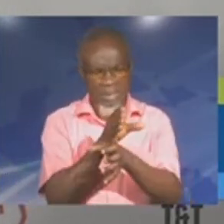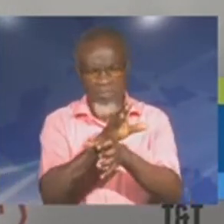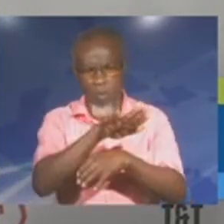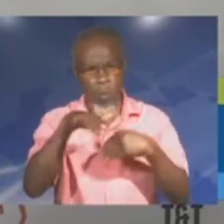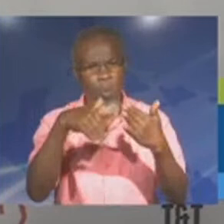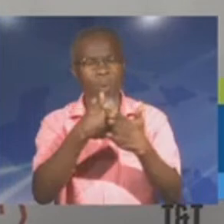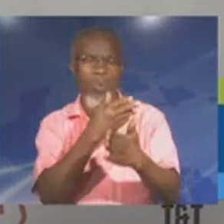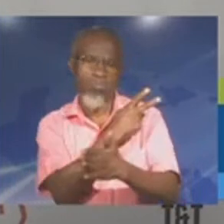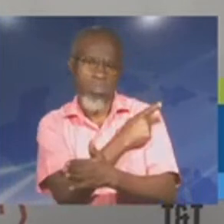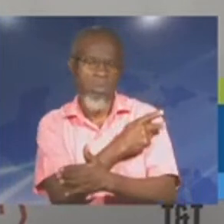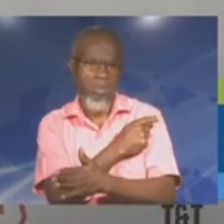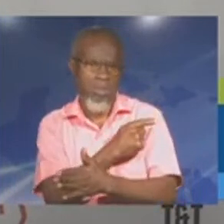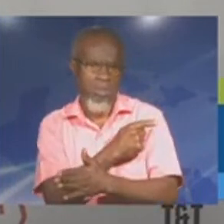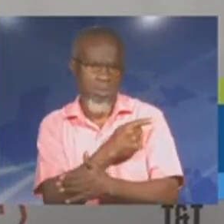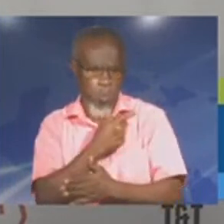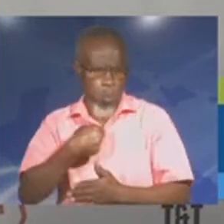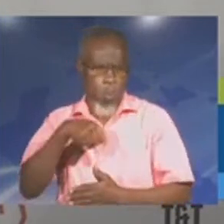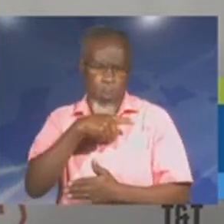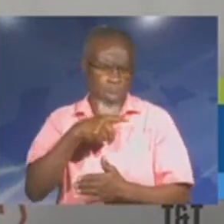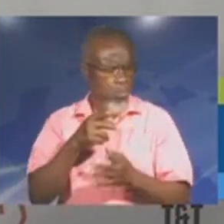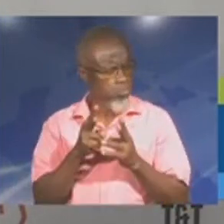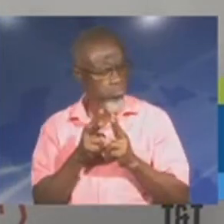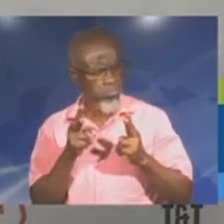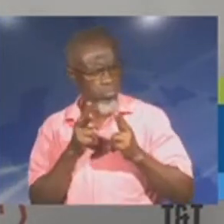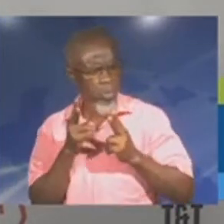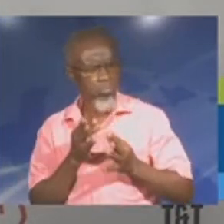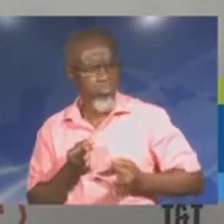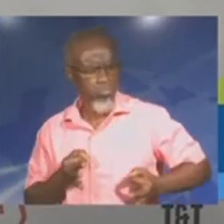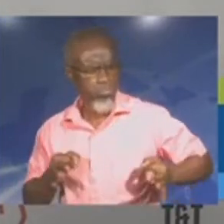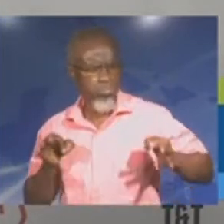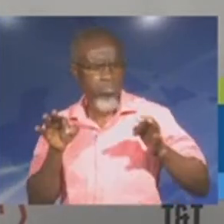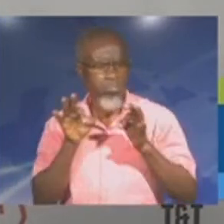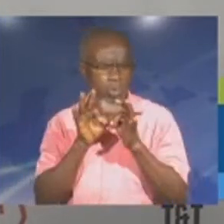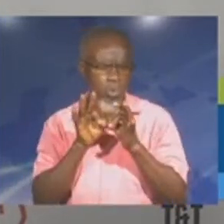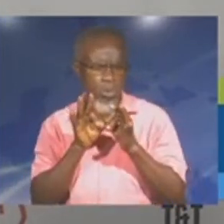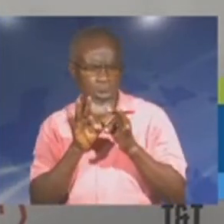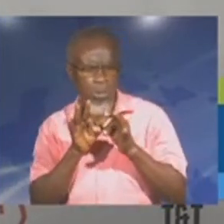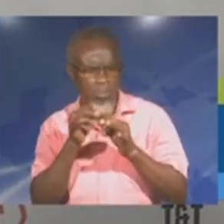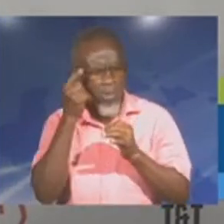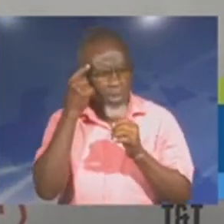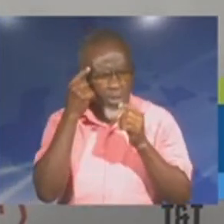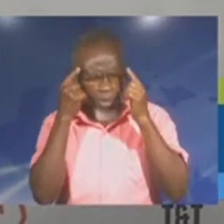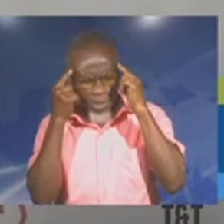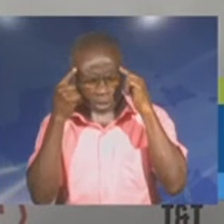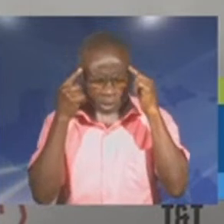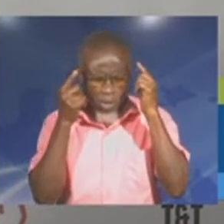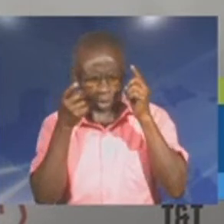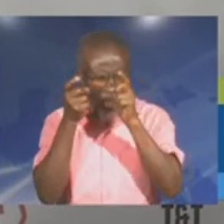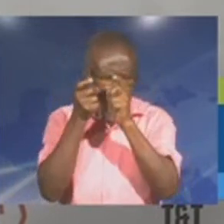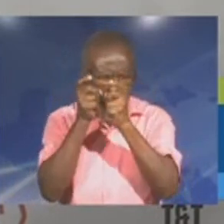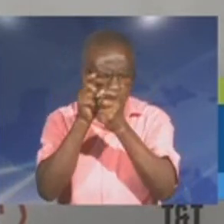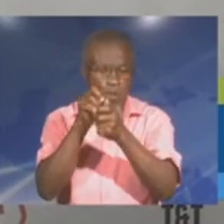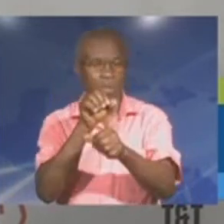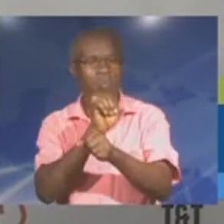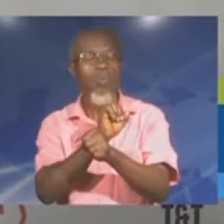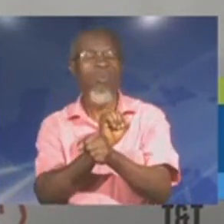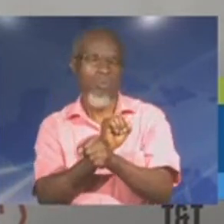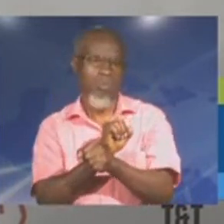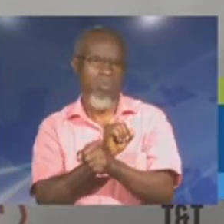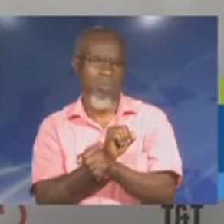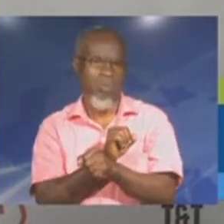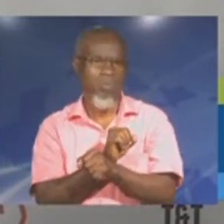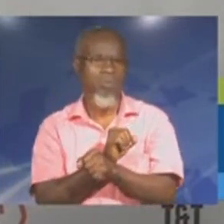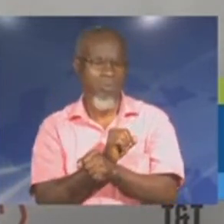and dynamic group of professionals, so much so that the year 2020 was declared the year of the nurse,